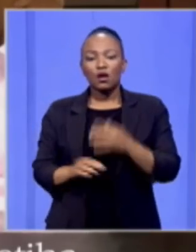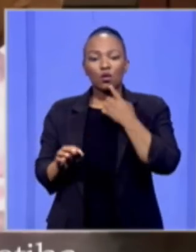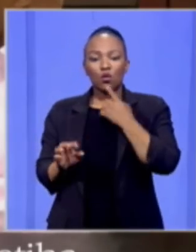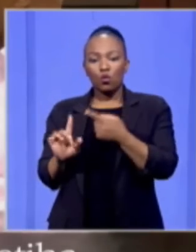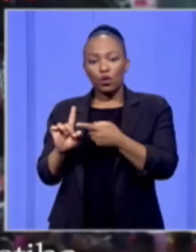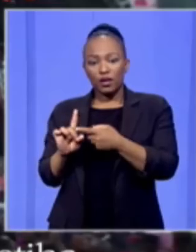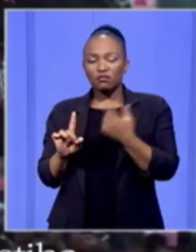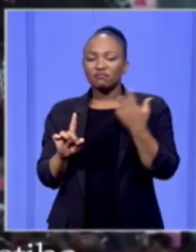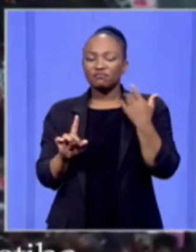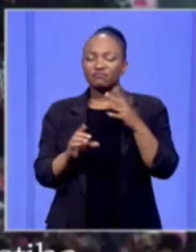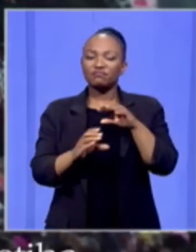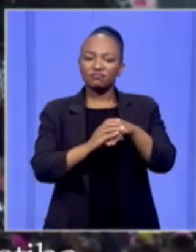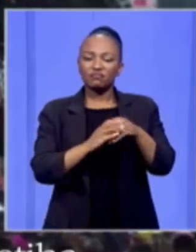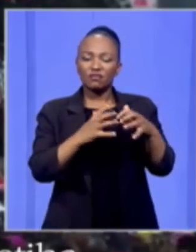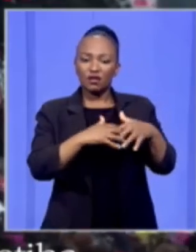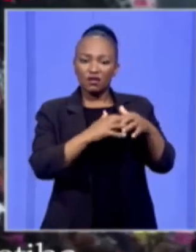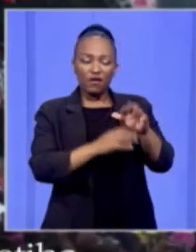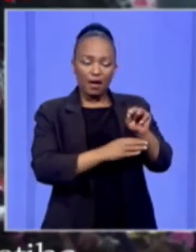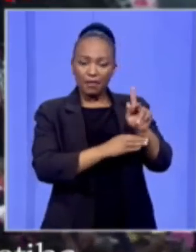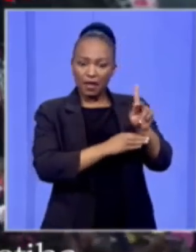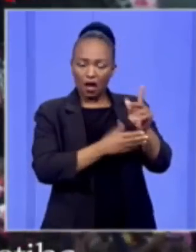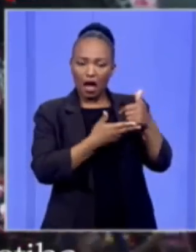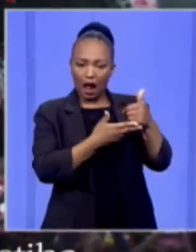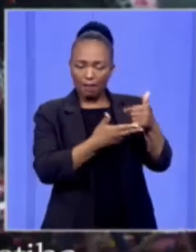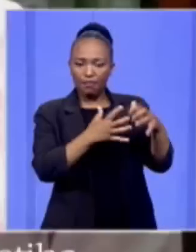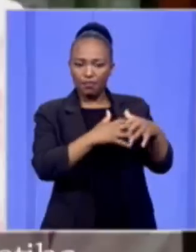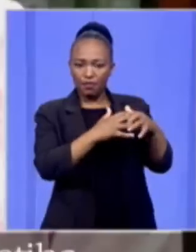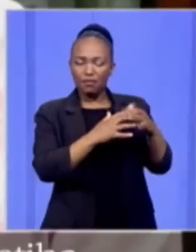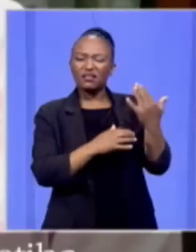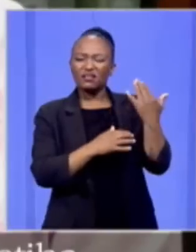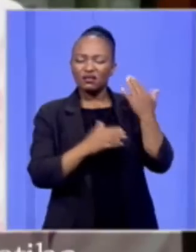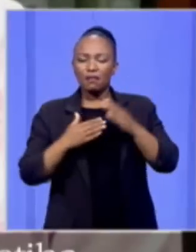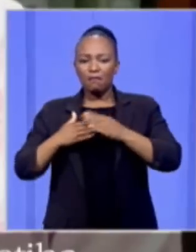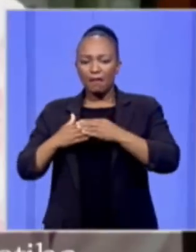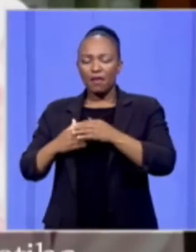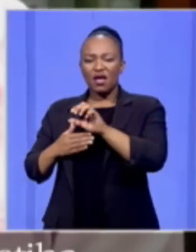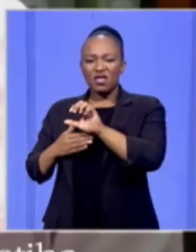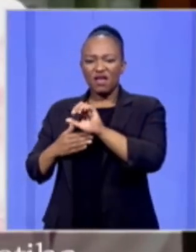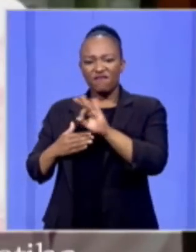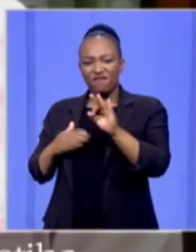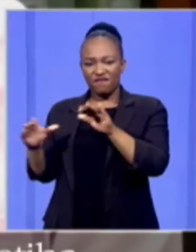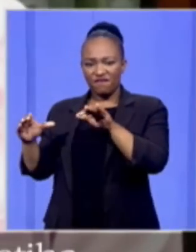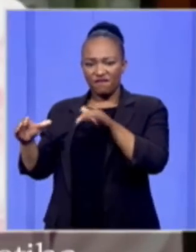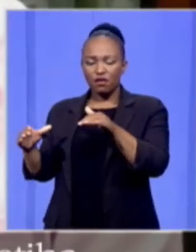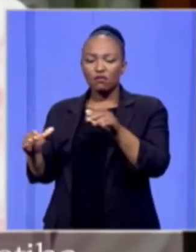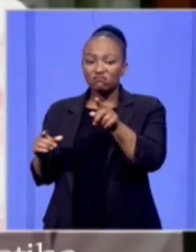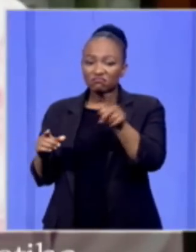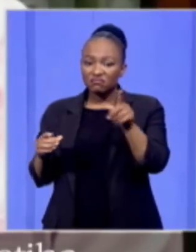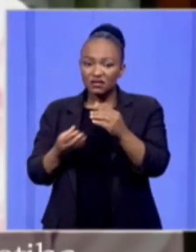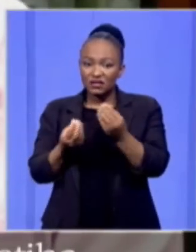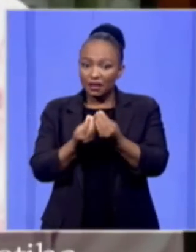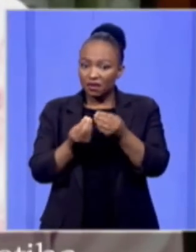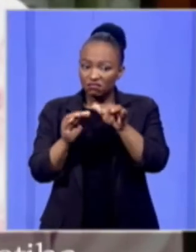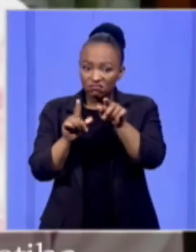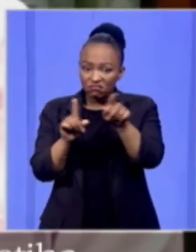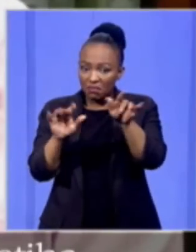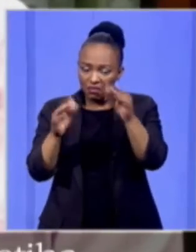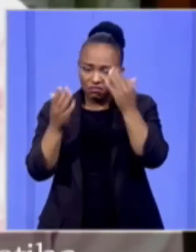ha MKP antse a le ka hara EFF. Something that your viewers might not know is that there was a time